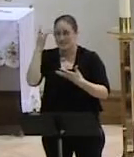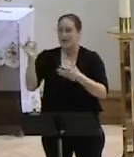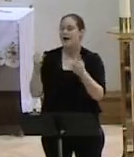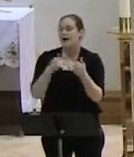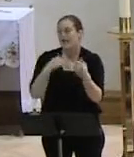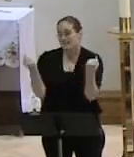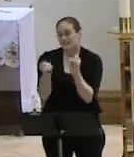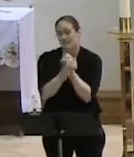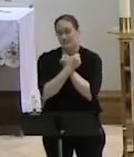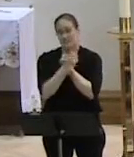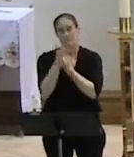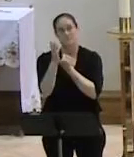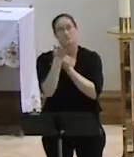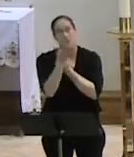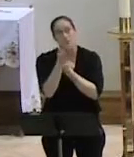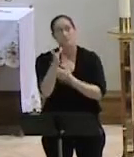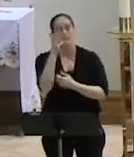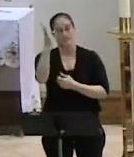you, Mom and Dad.